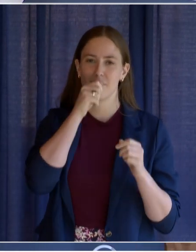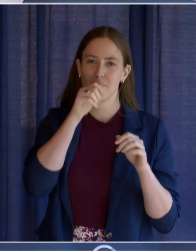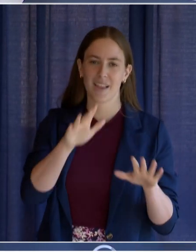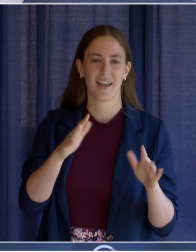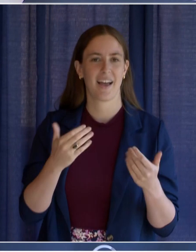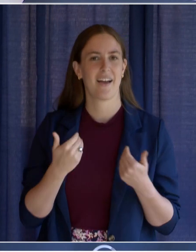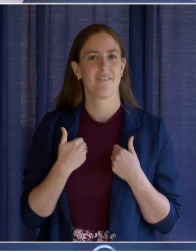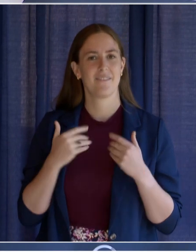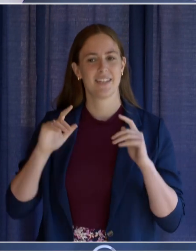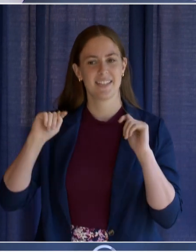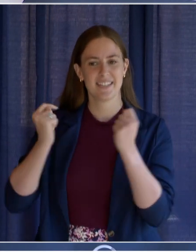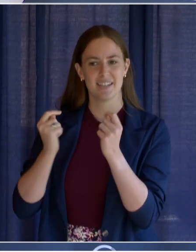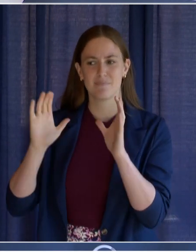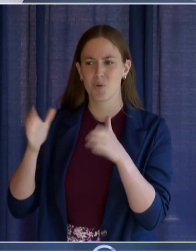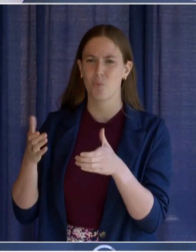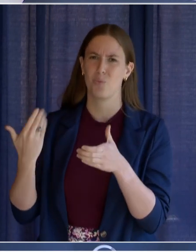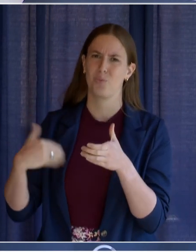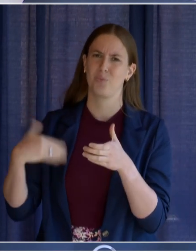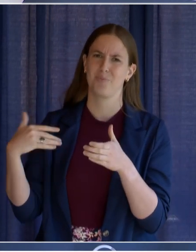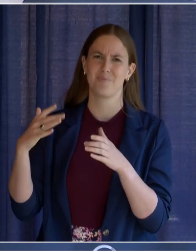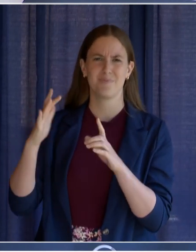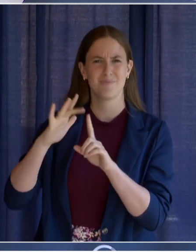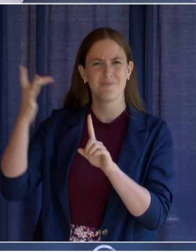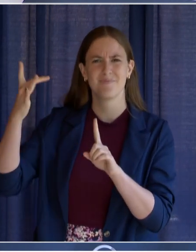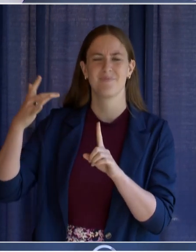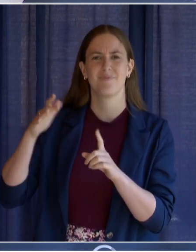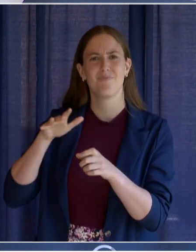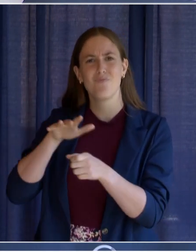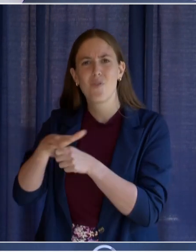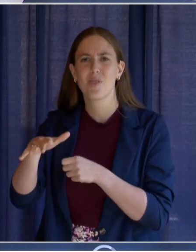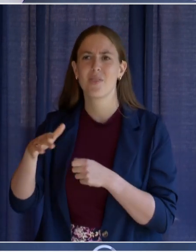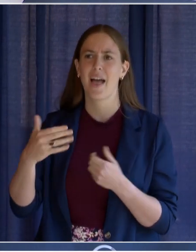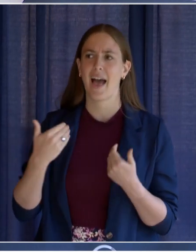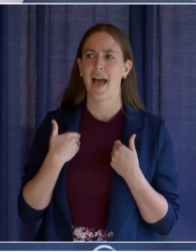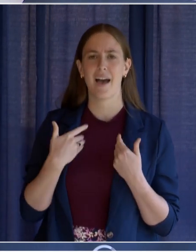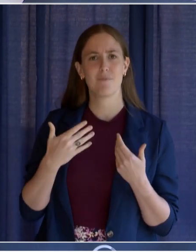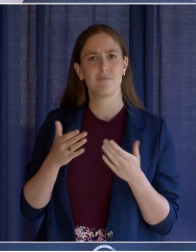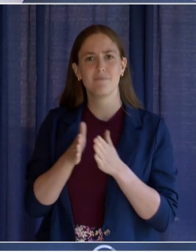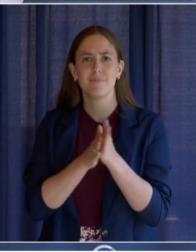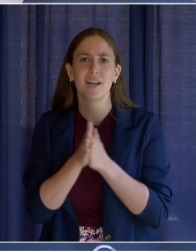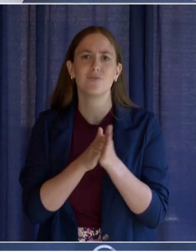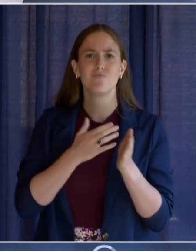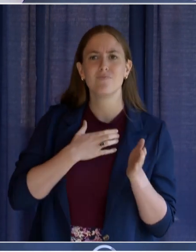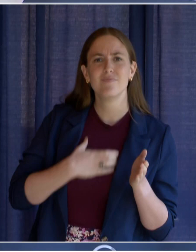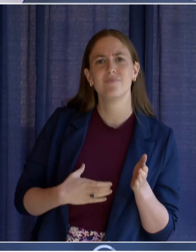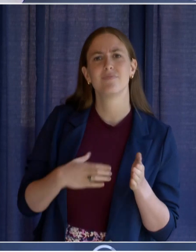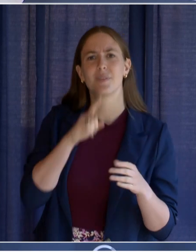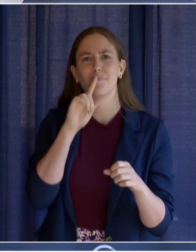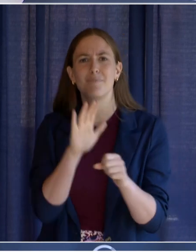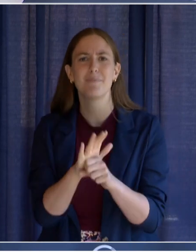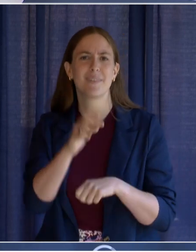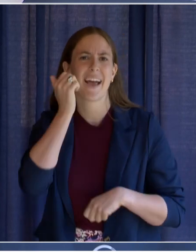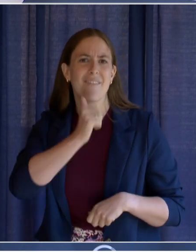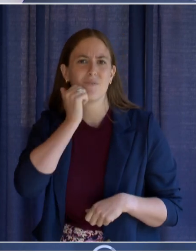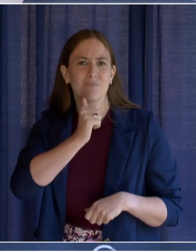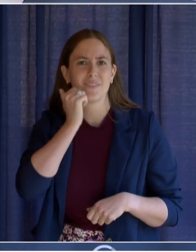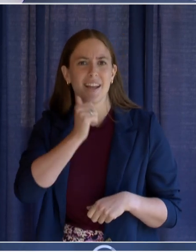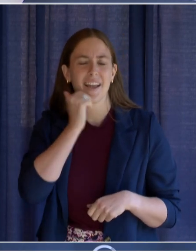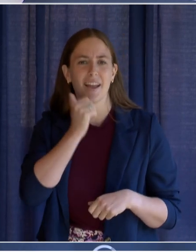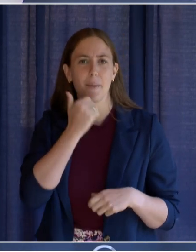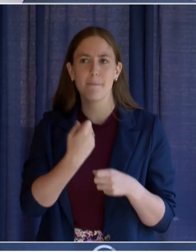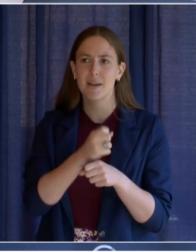chock full of all-stars who bring passion and commitment every single day to give